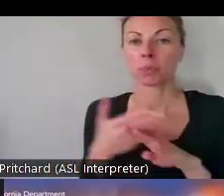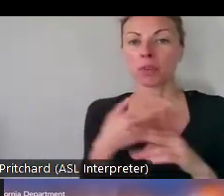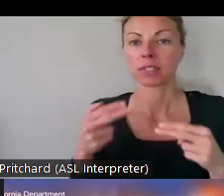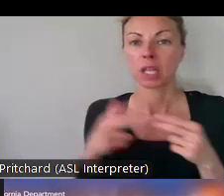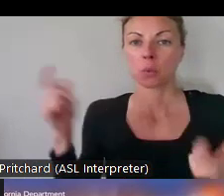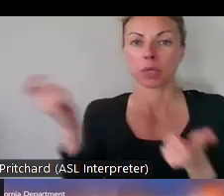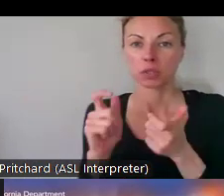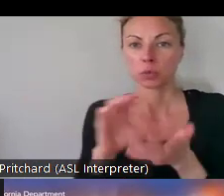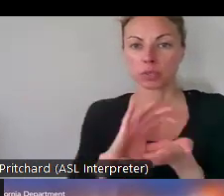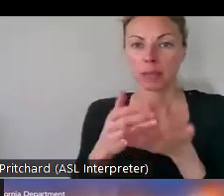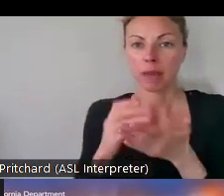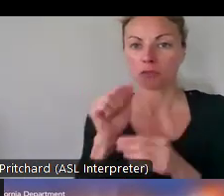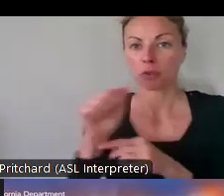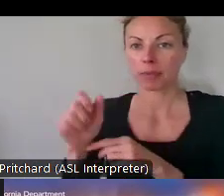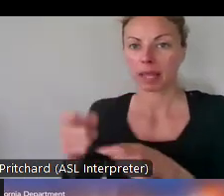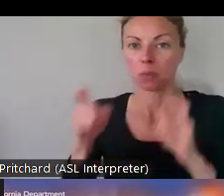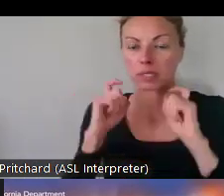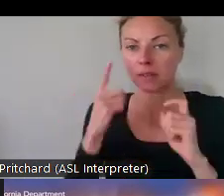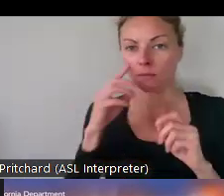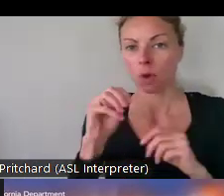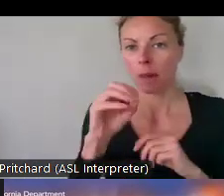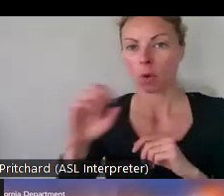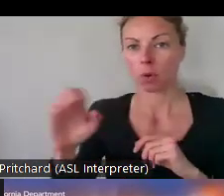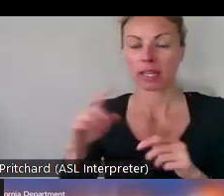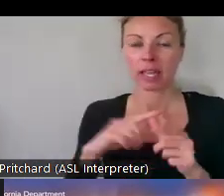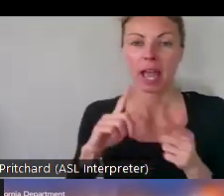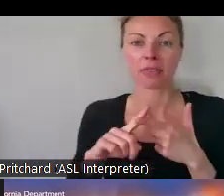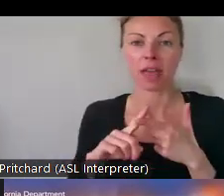amount that the AAAs receive for the maintenance of effort, and we use